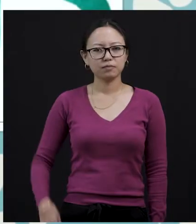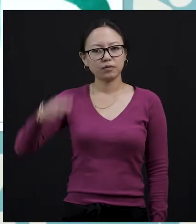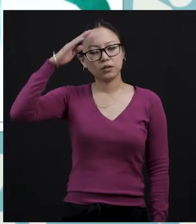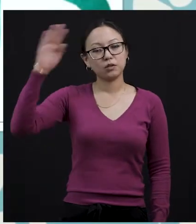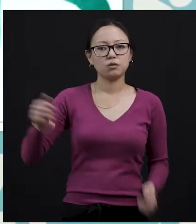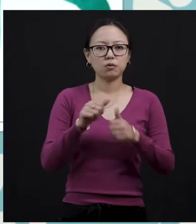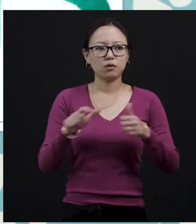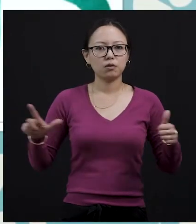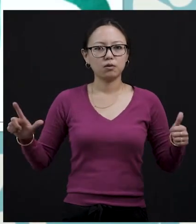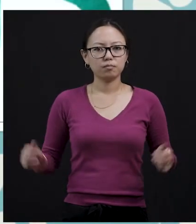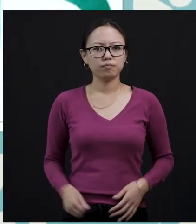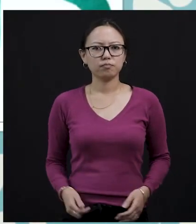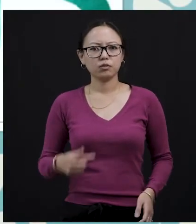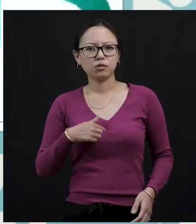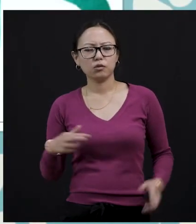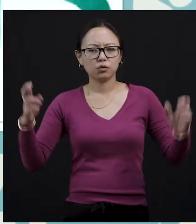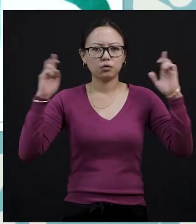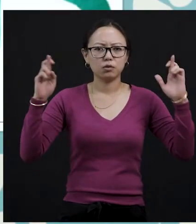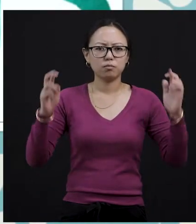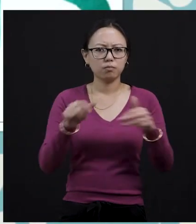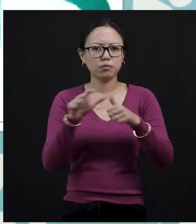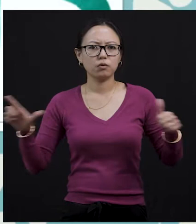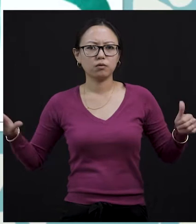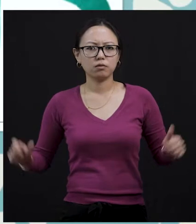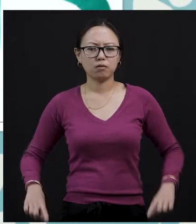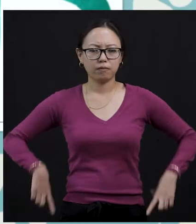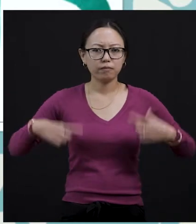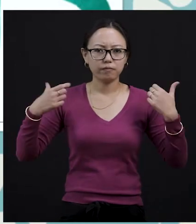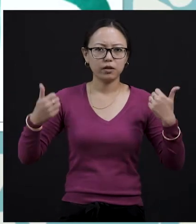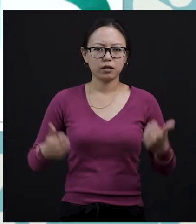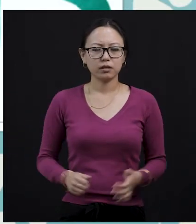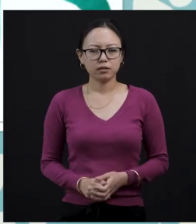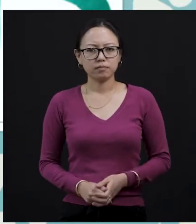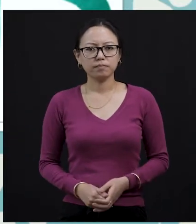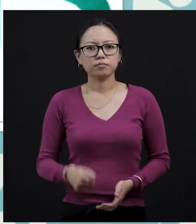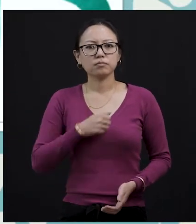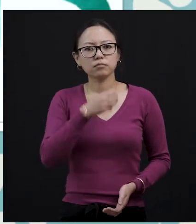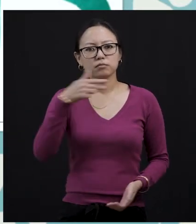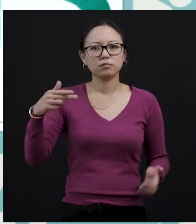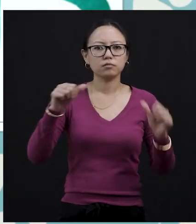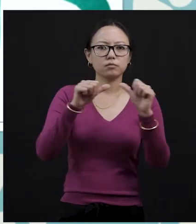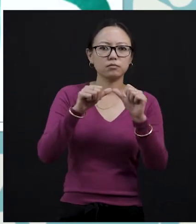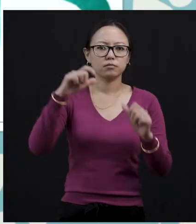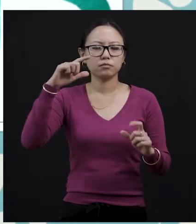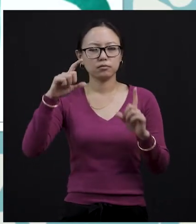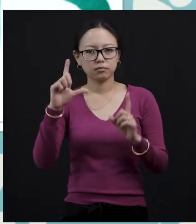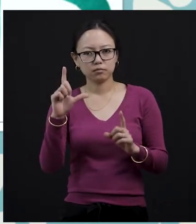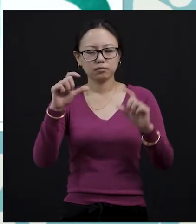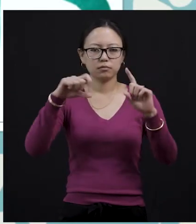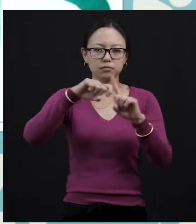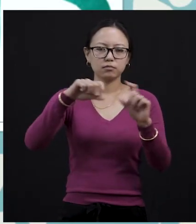Hello everyone. I hope all of you are fine at home, right? This is Alkasha, and then today we are going to